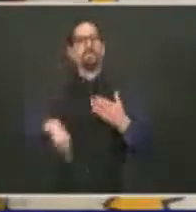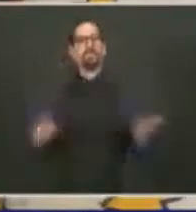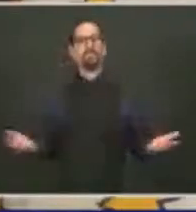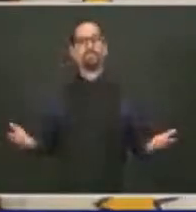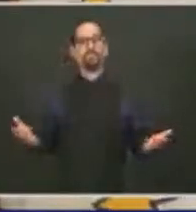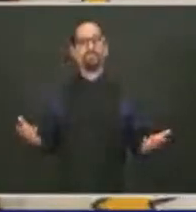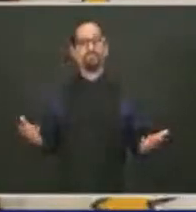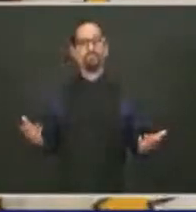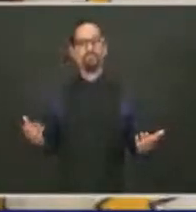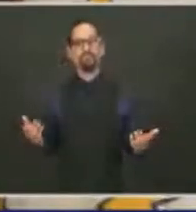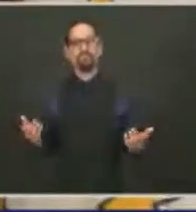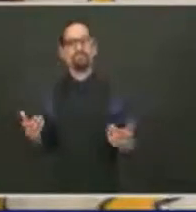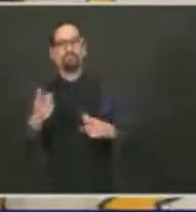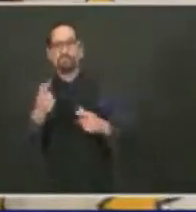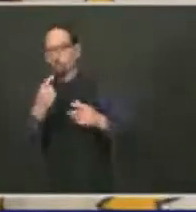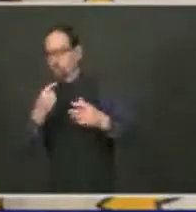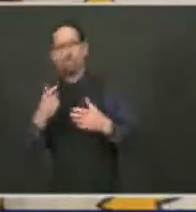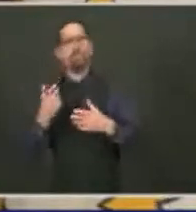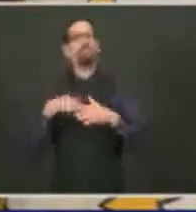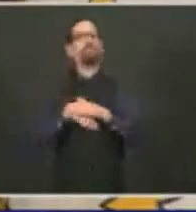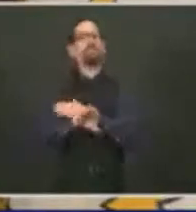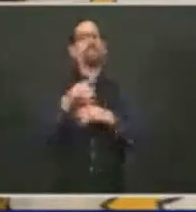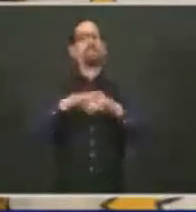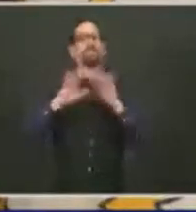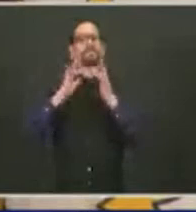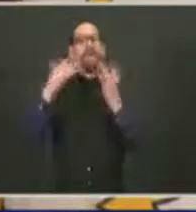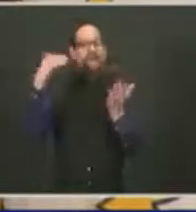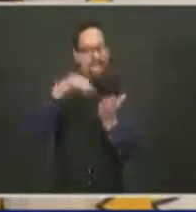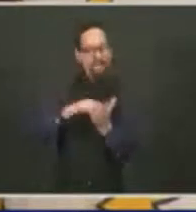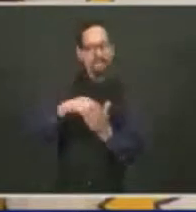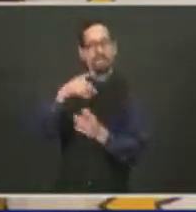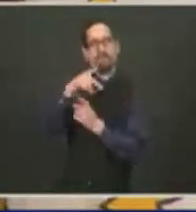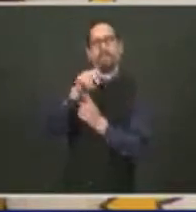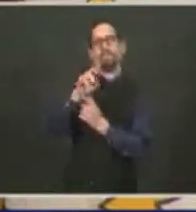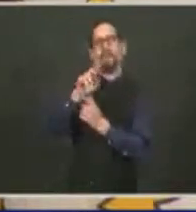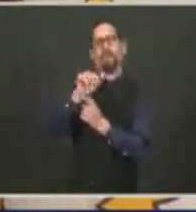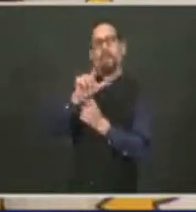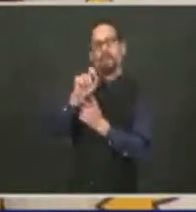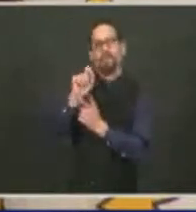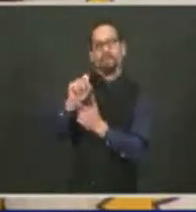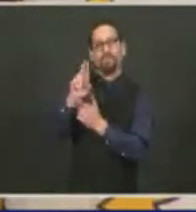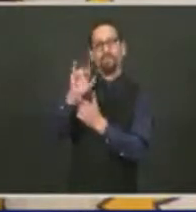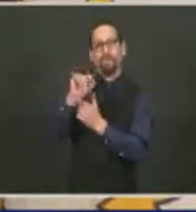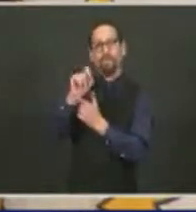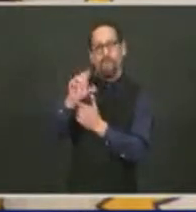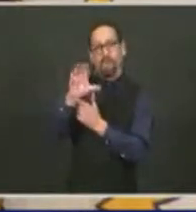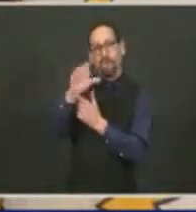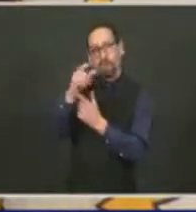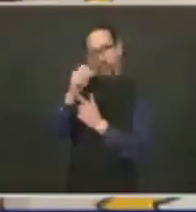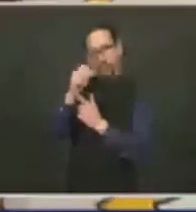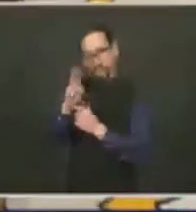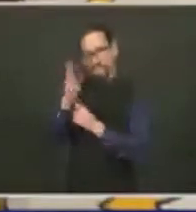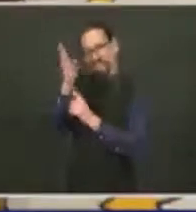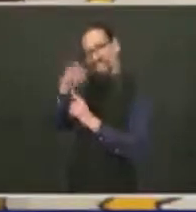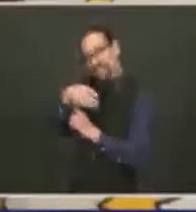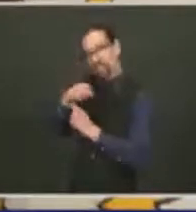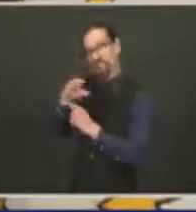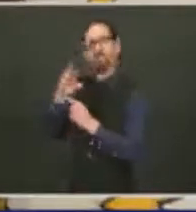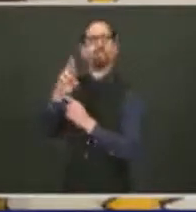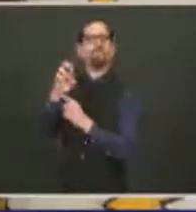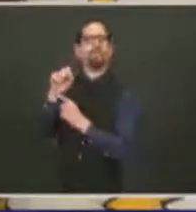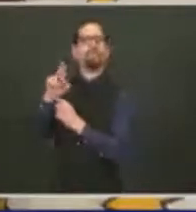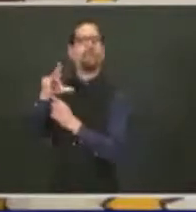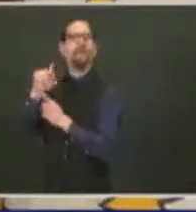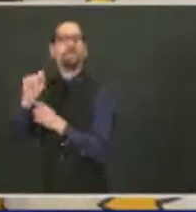All I'm saying is it worked pretty easily. Why not do this once every week or so? You know, I'm just saying it didn't cost me any money, didn't cost